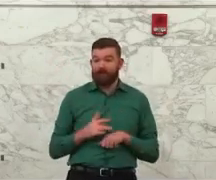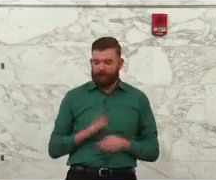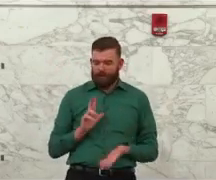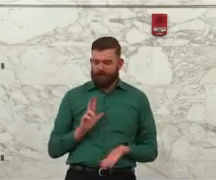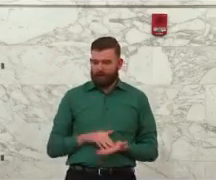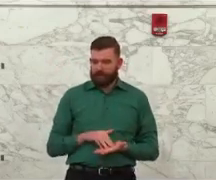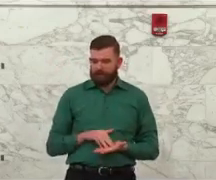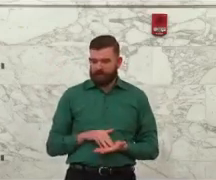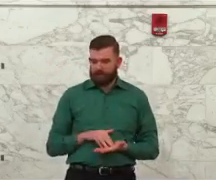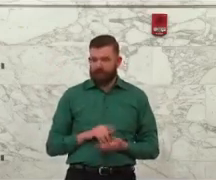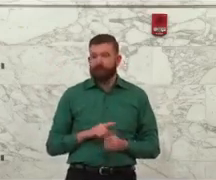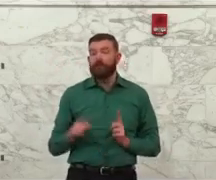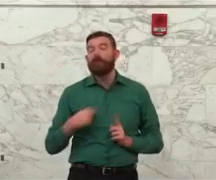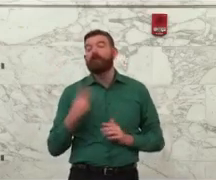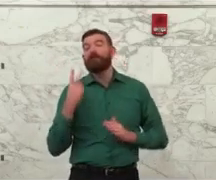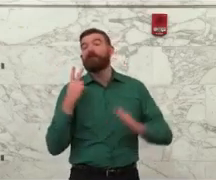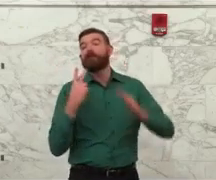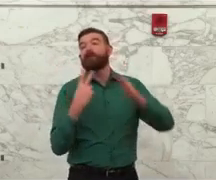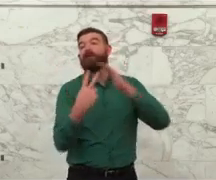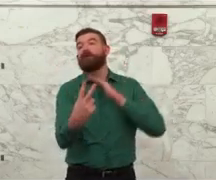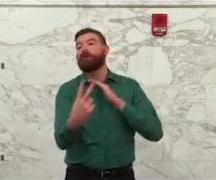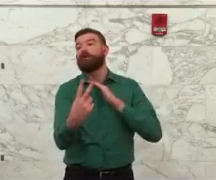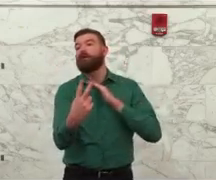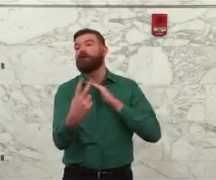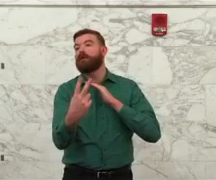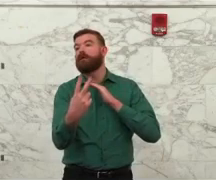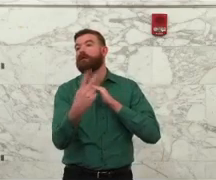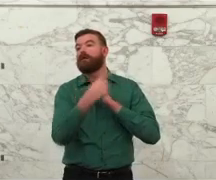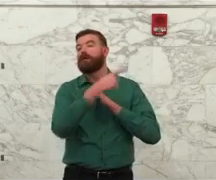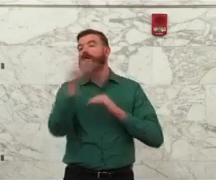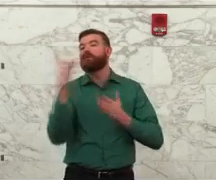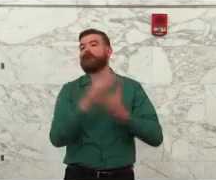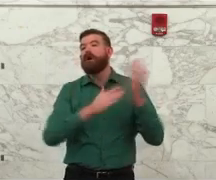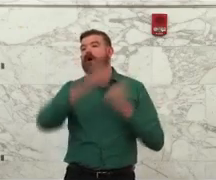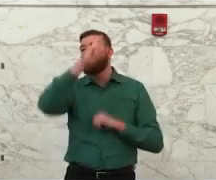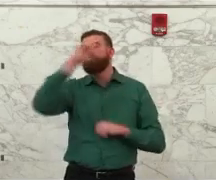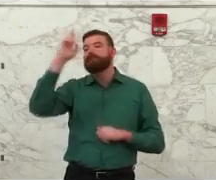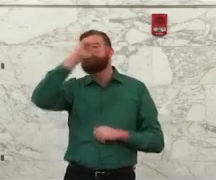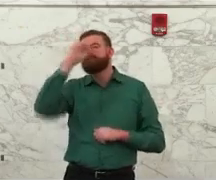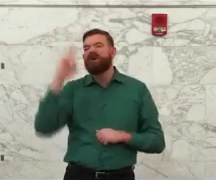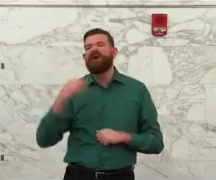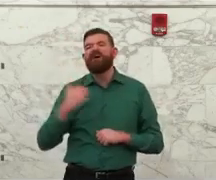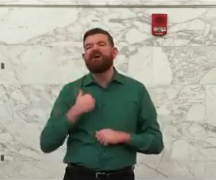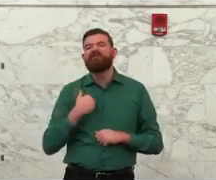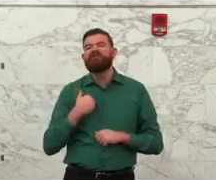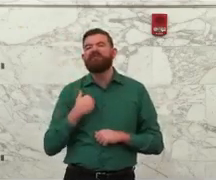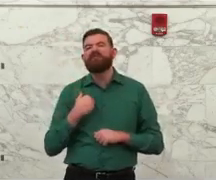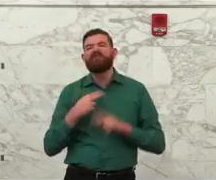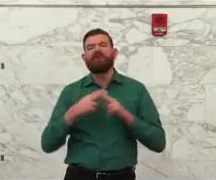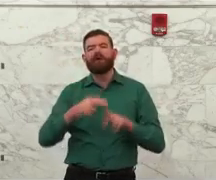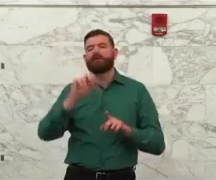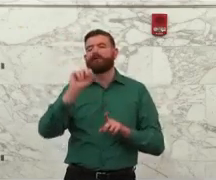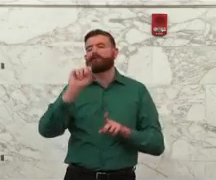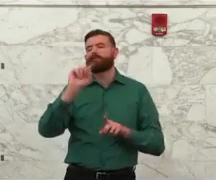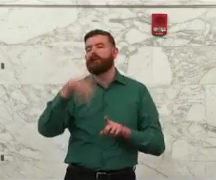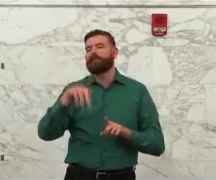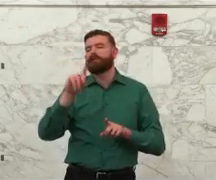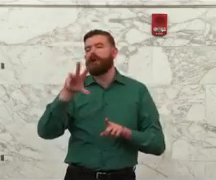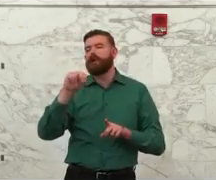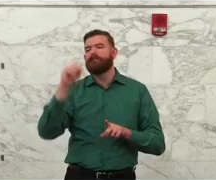looking at, if you're familiar with hospitals, they have what they call step-down beds. So you go from critical care to a step-down bed.